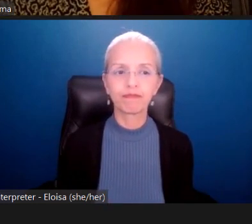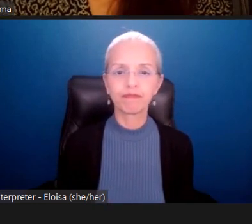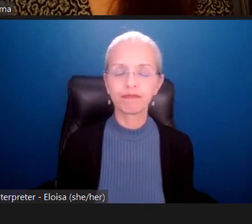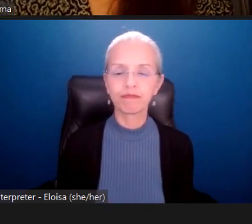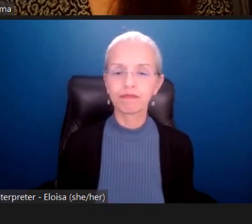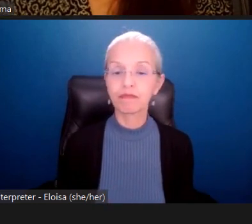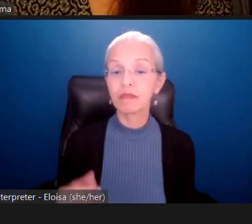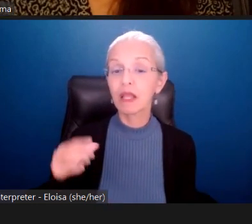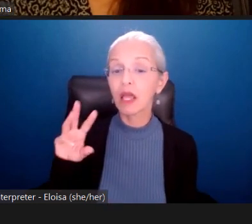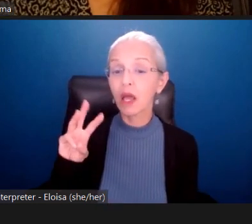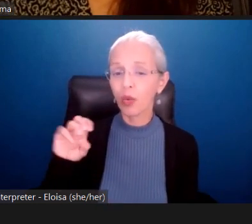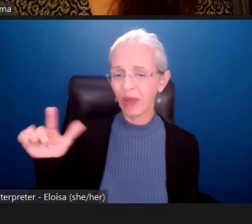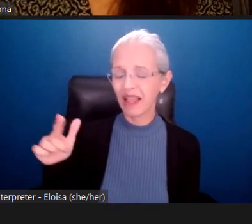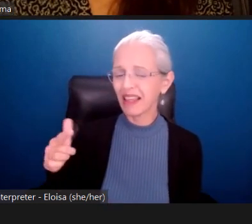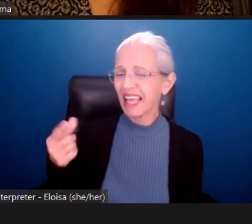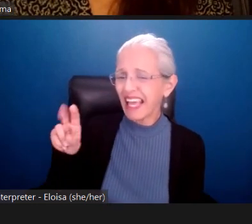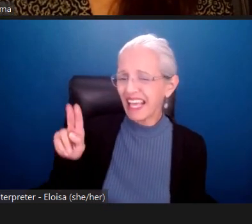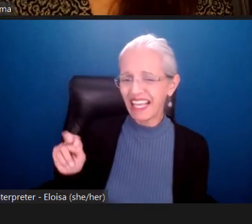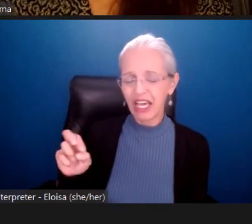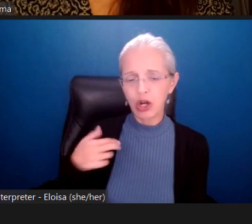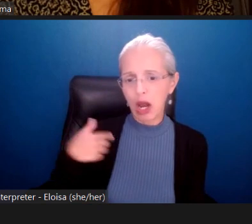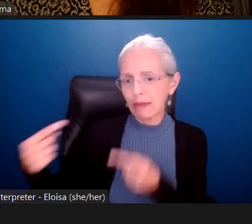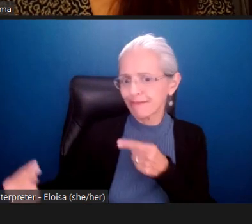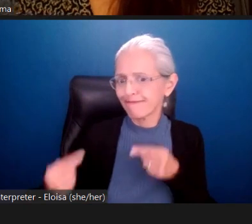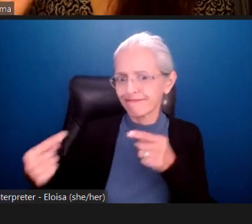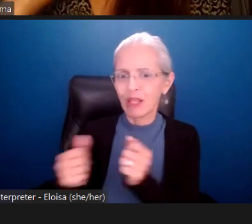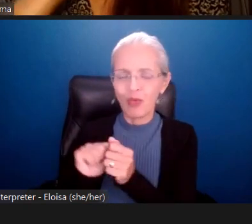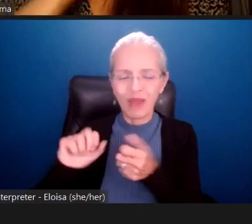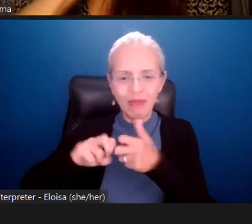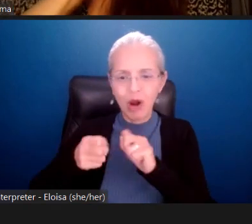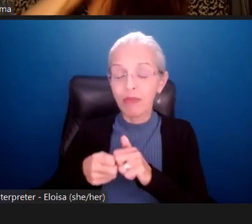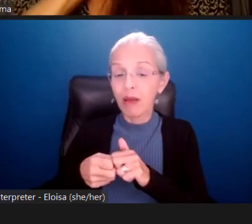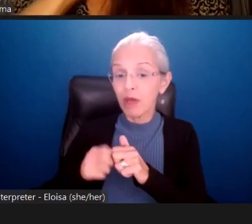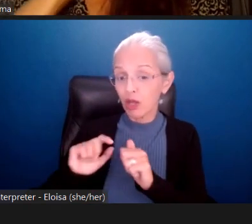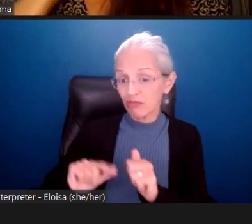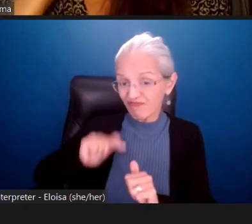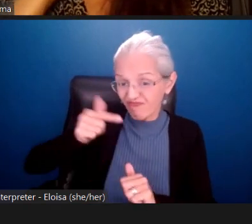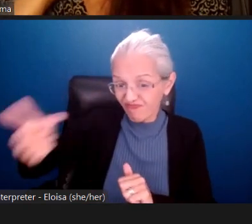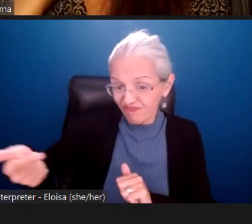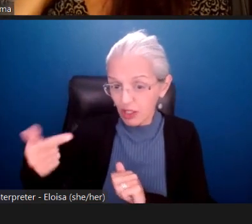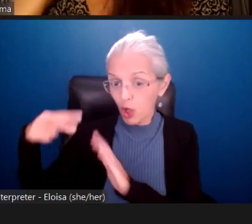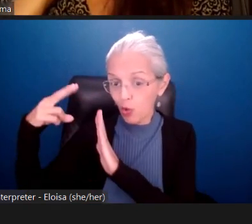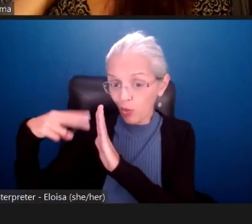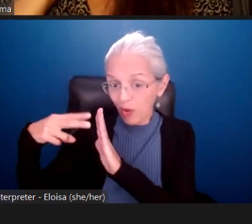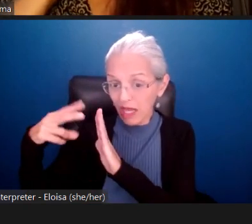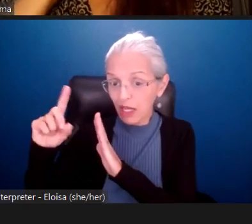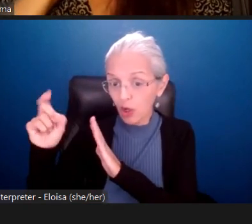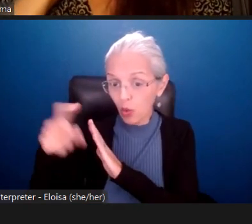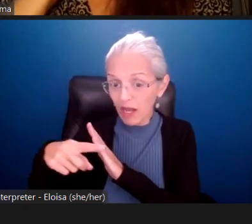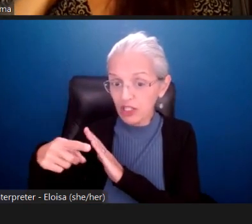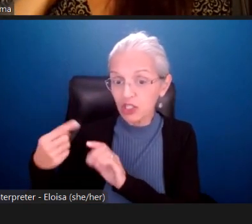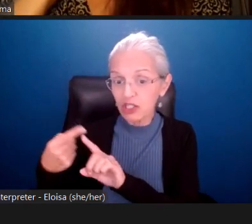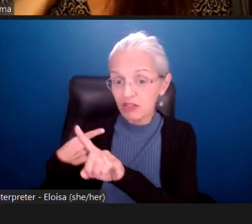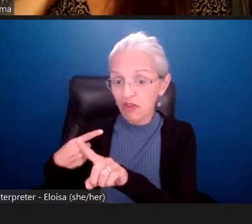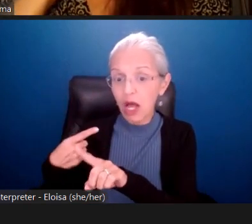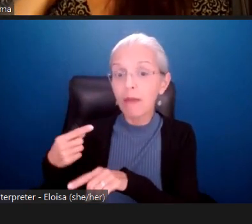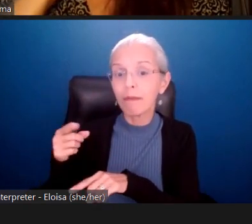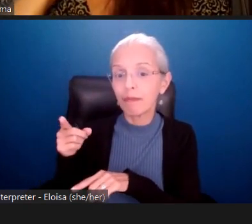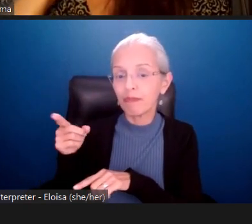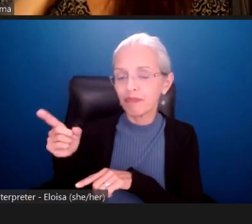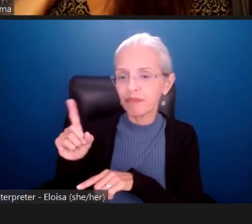Gunnar, I am having a problem. If you could pick up reading the questions from